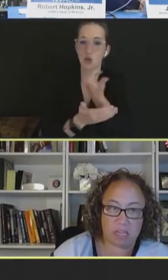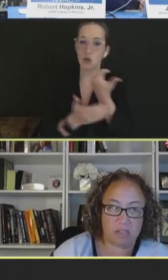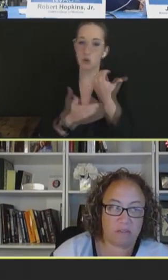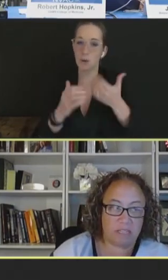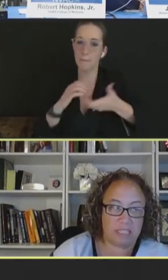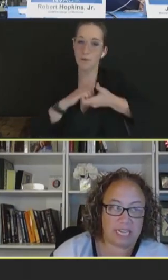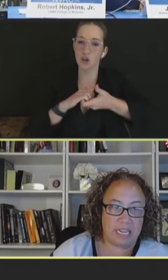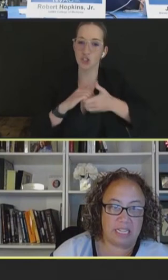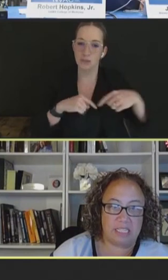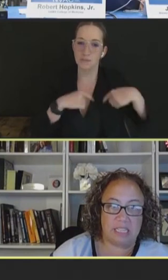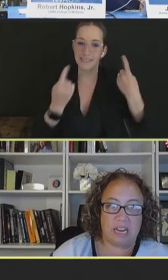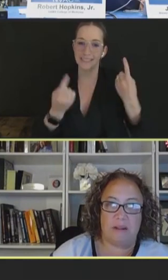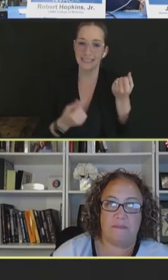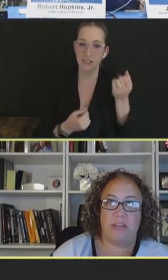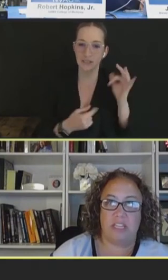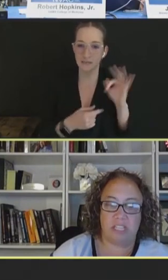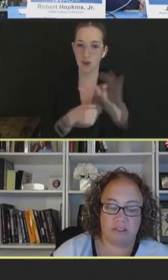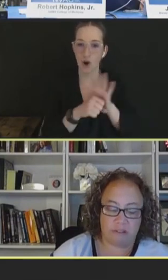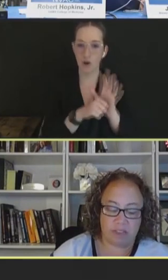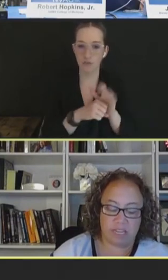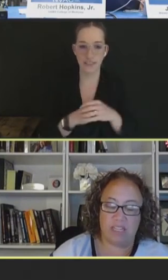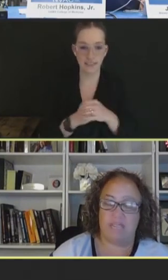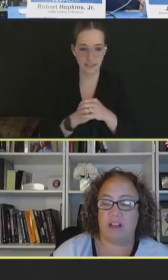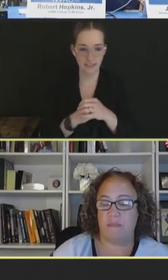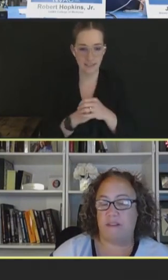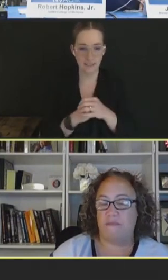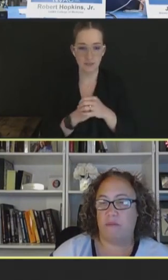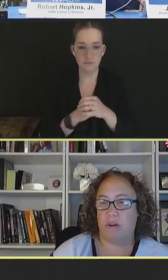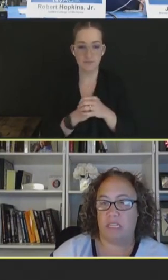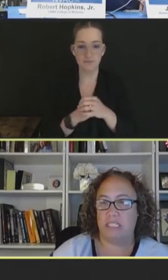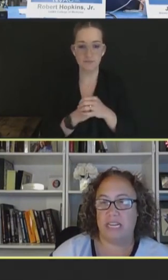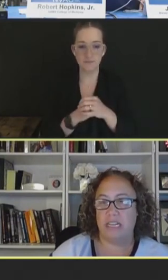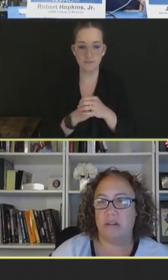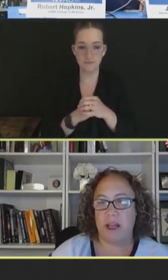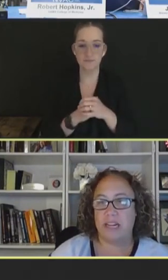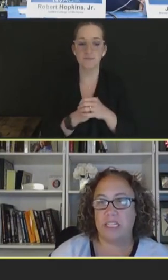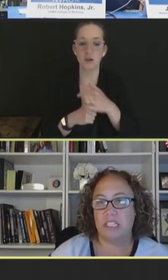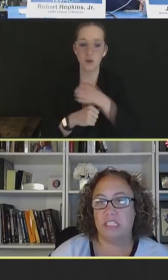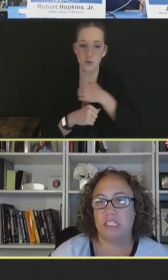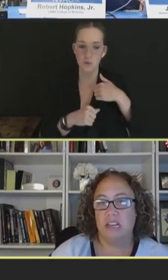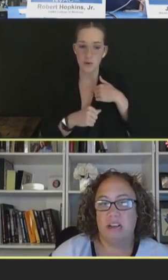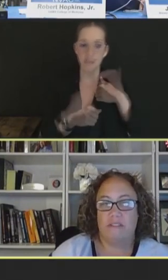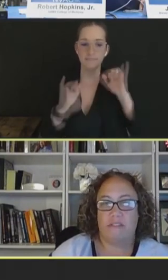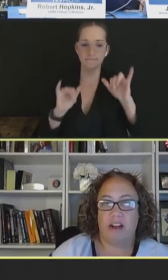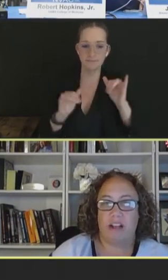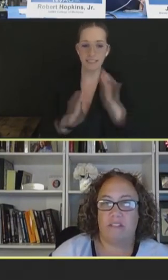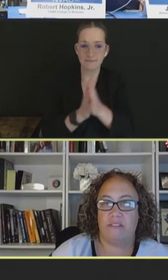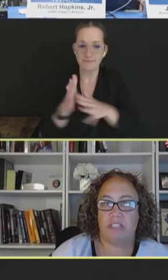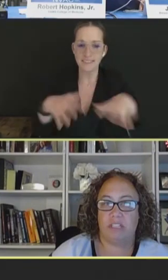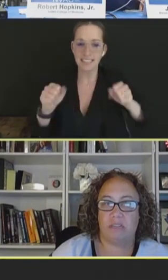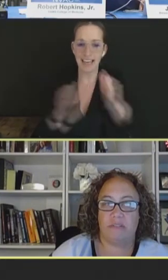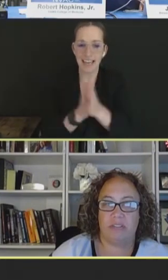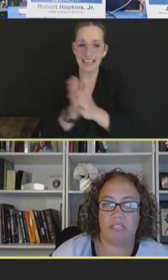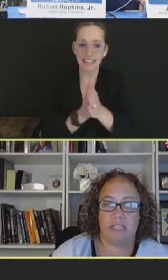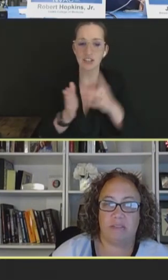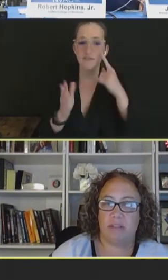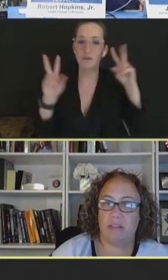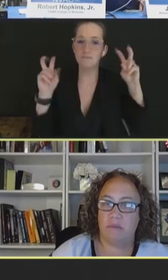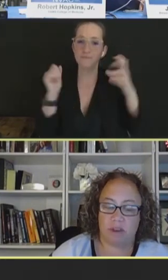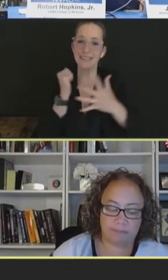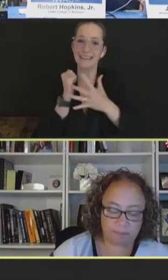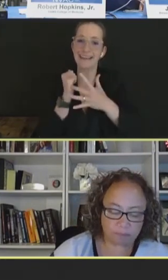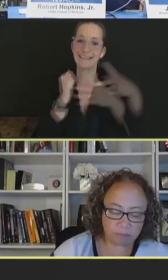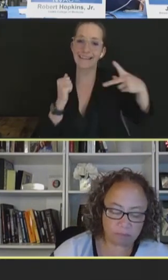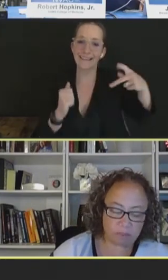ASTA's also really taken this initiative around the development of what we're calling technical packages for our health officials, and we've recently